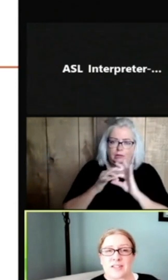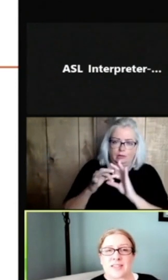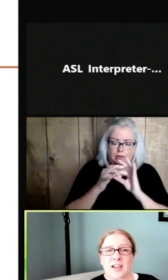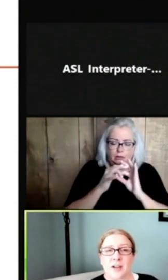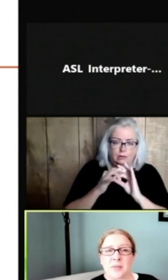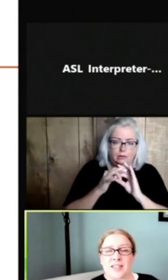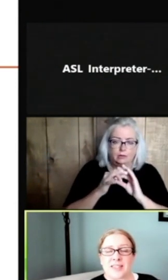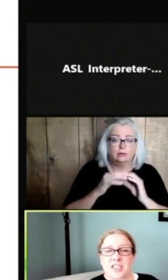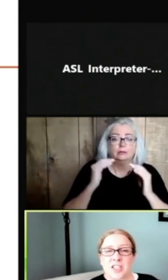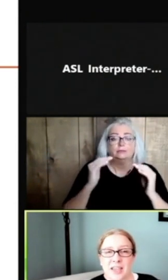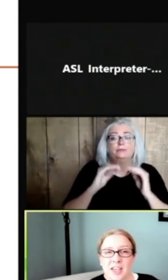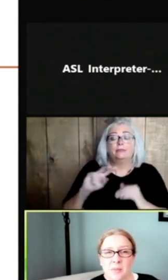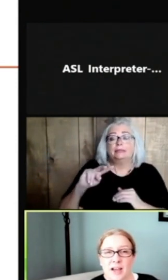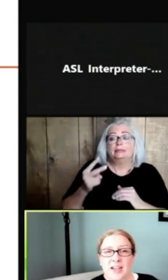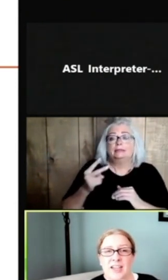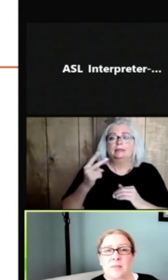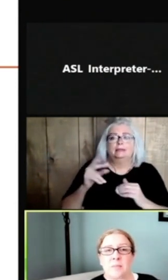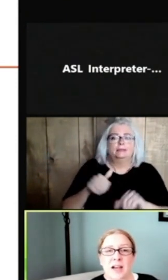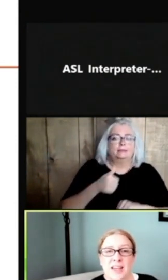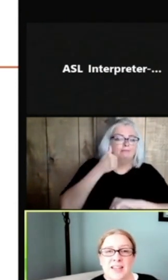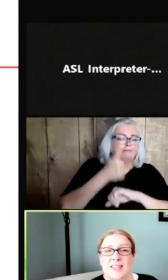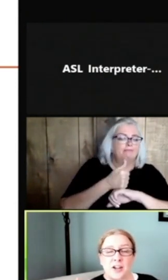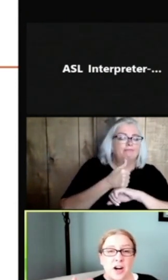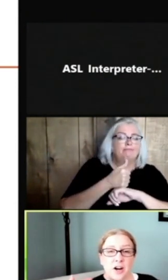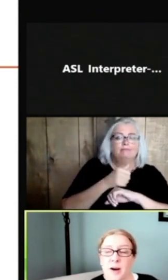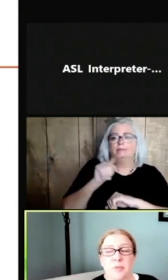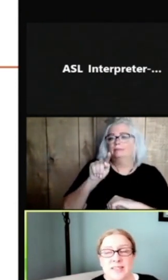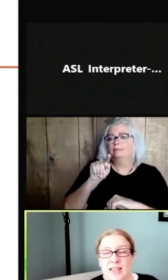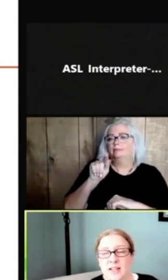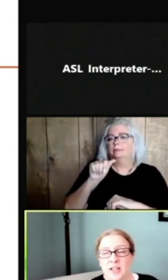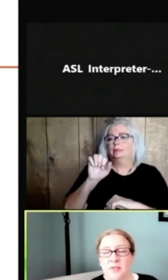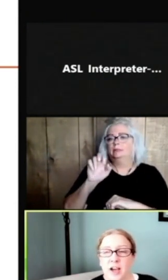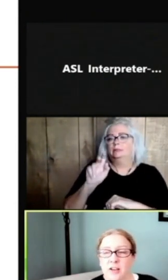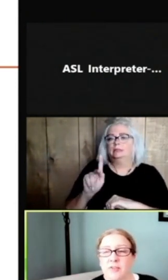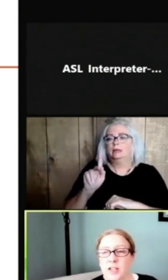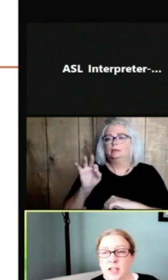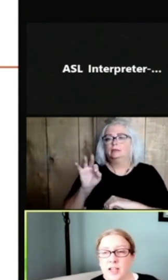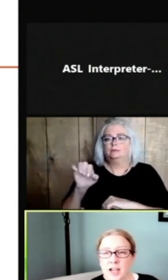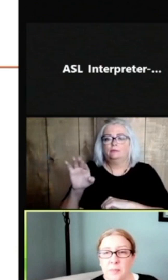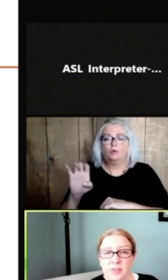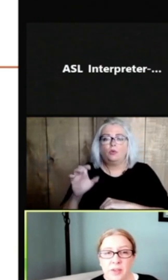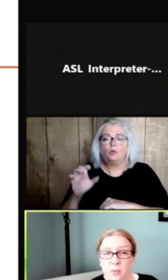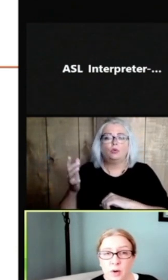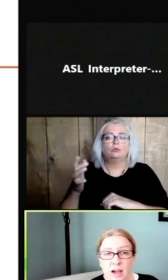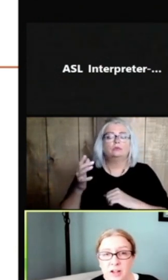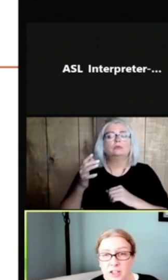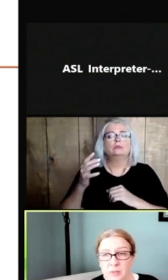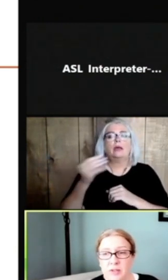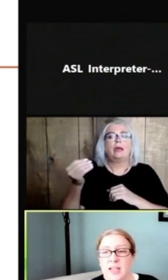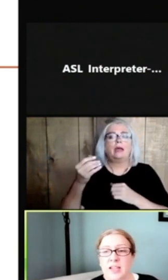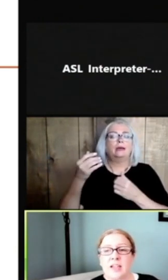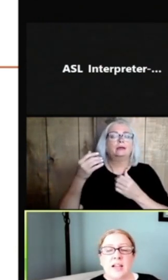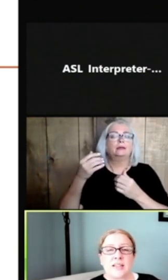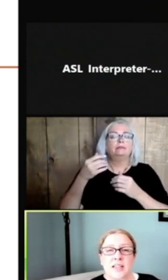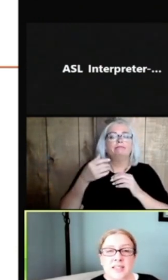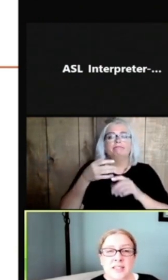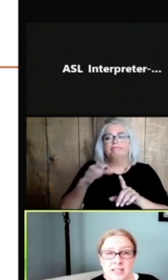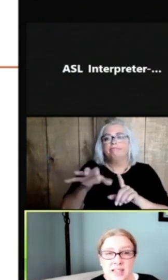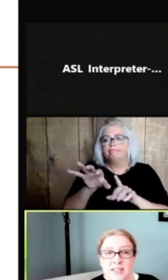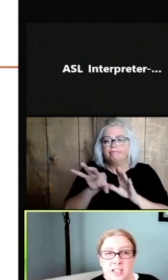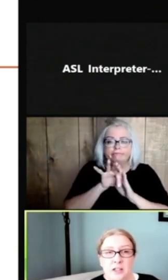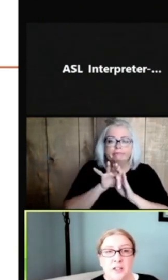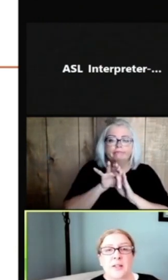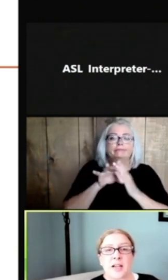task force and decision-making bodies that are representative of the broader community. So